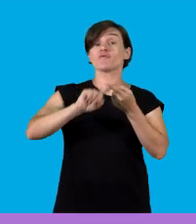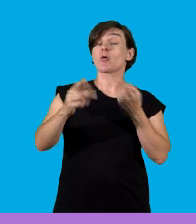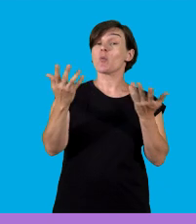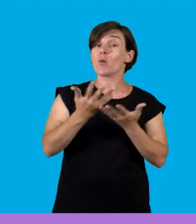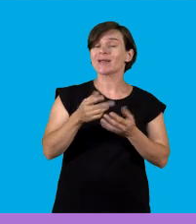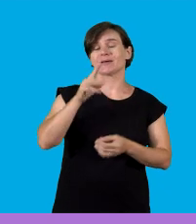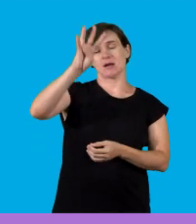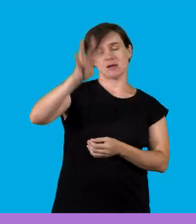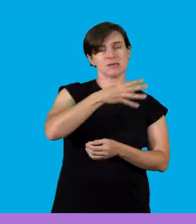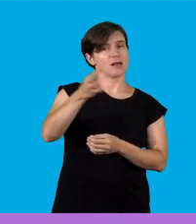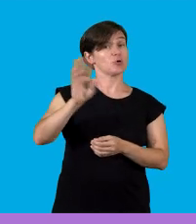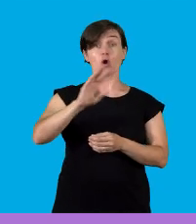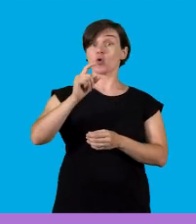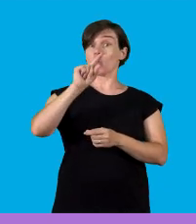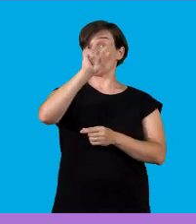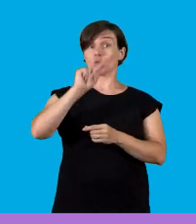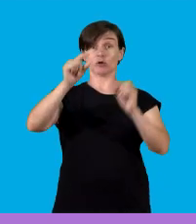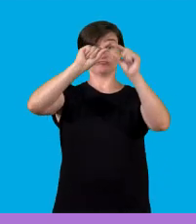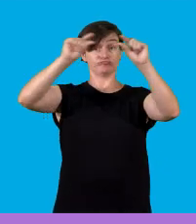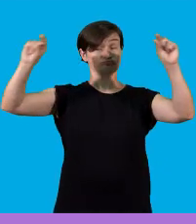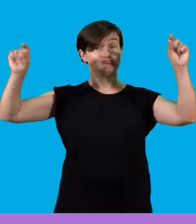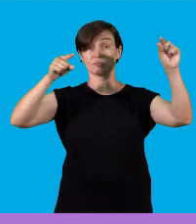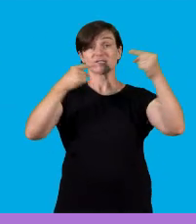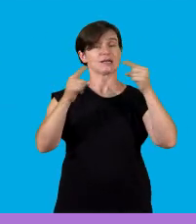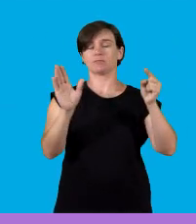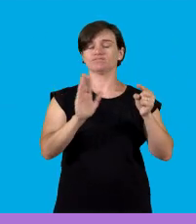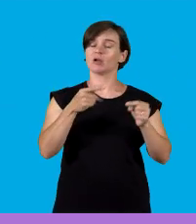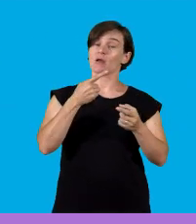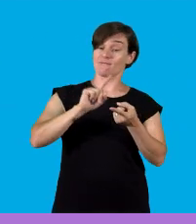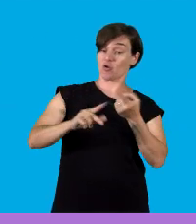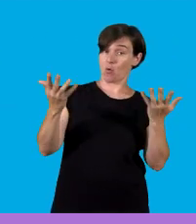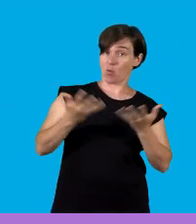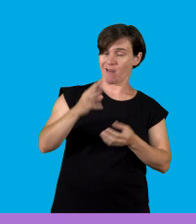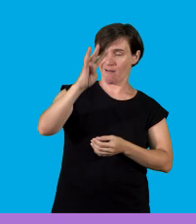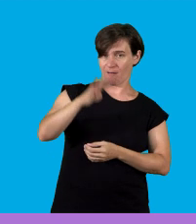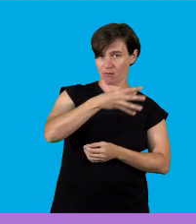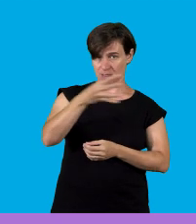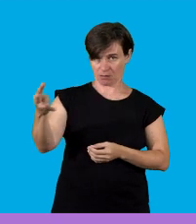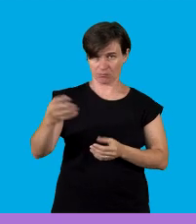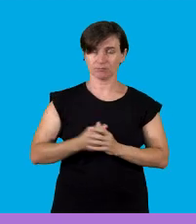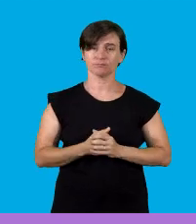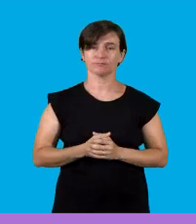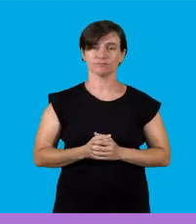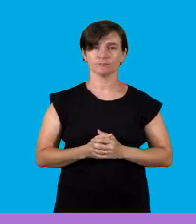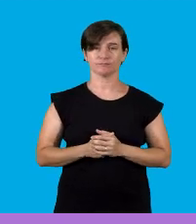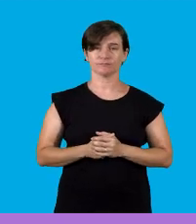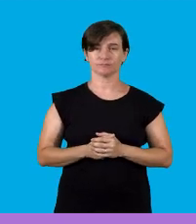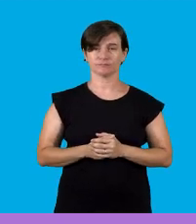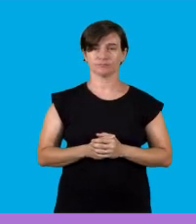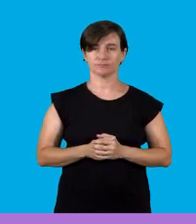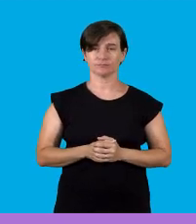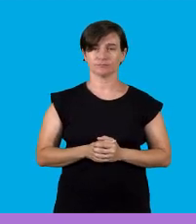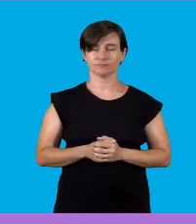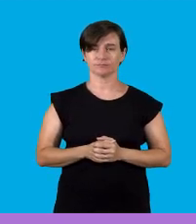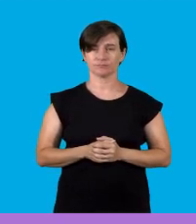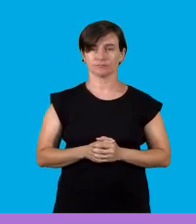time around from the table. Can we see the difference in the two questions? First one, we used the conversion factors given on top. Now we must